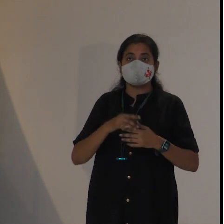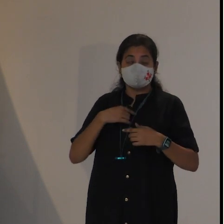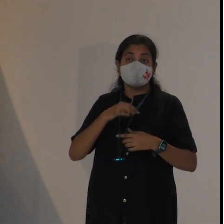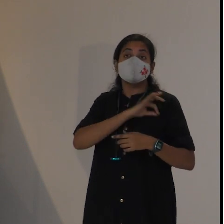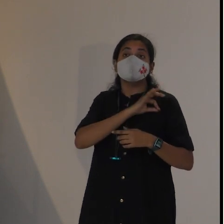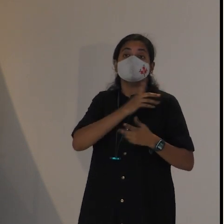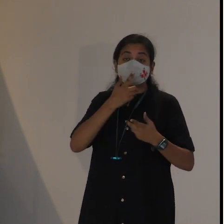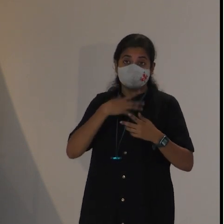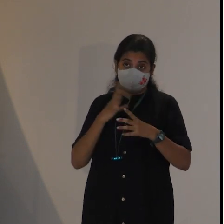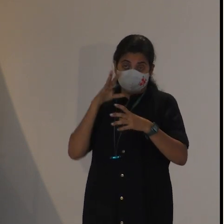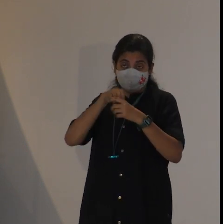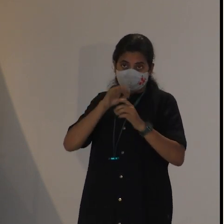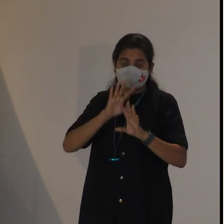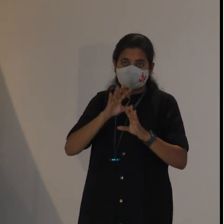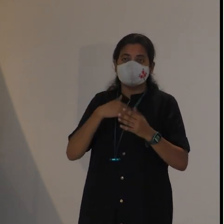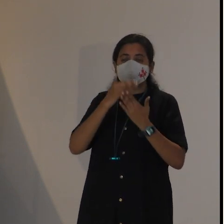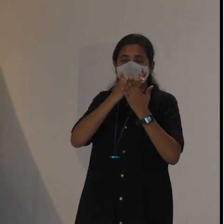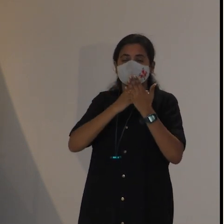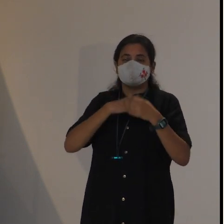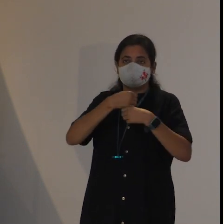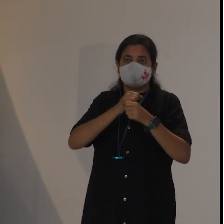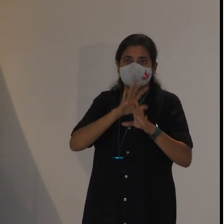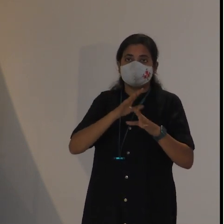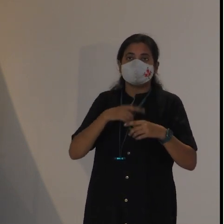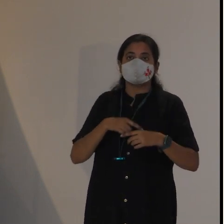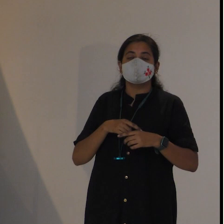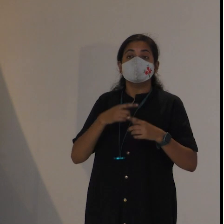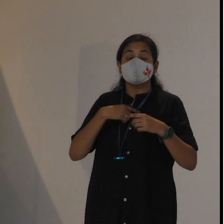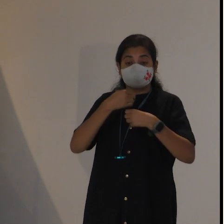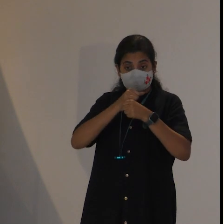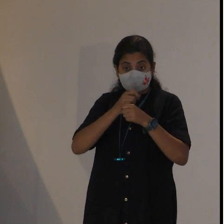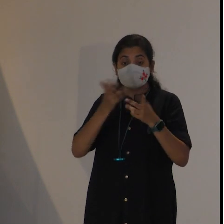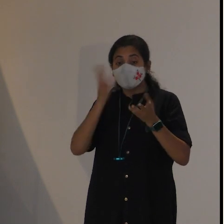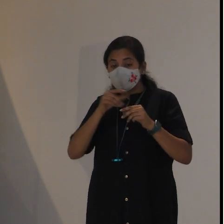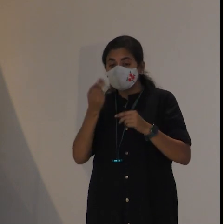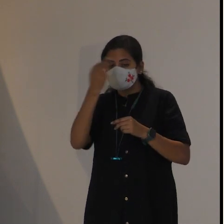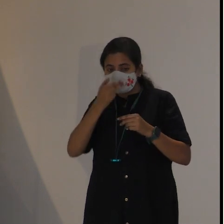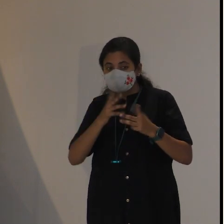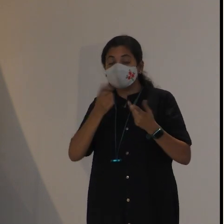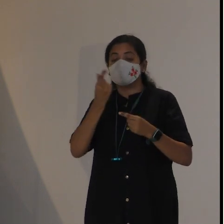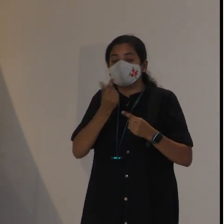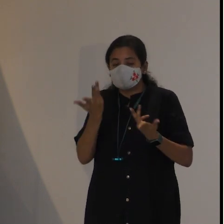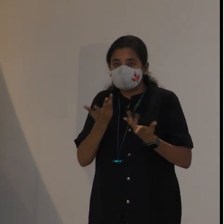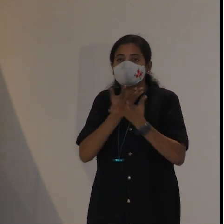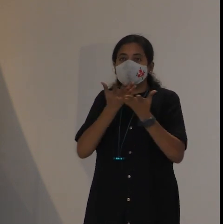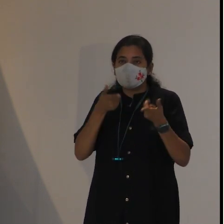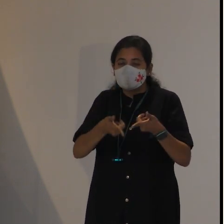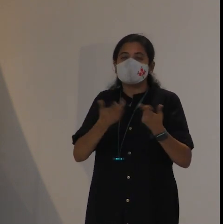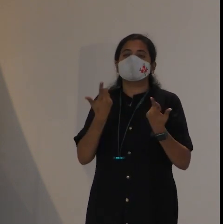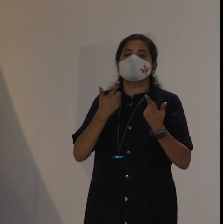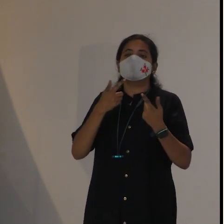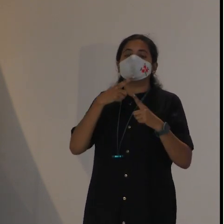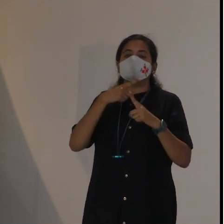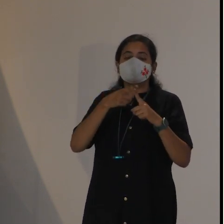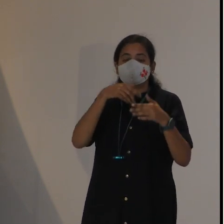write as an insider. The episodes begin with me. I structure the episodes. I talk about the object, how it's used, and the theology and